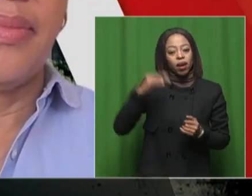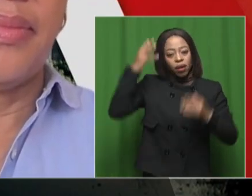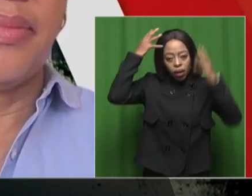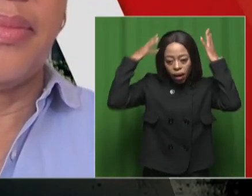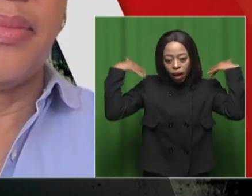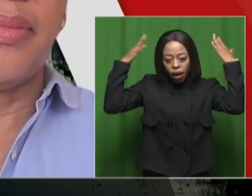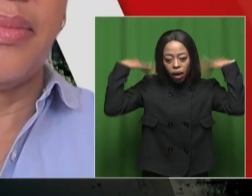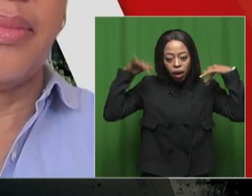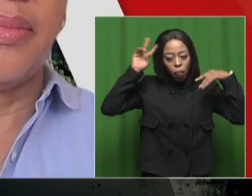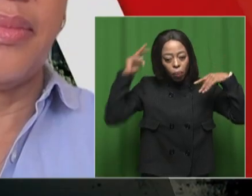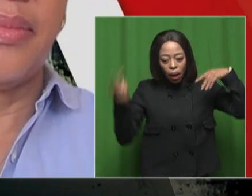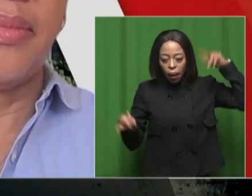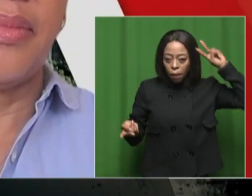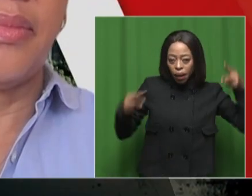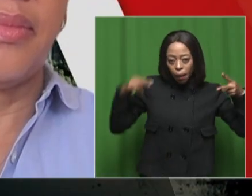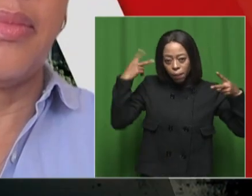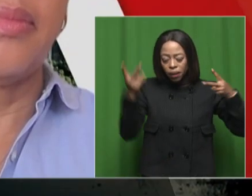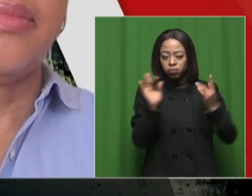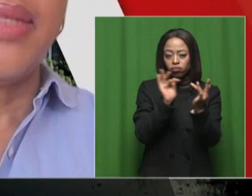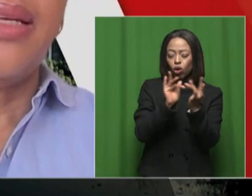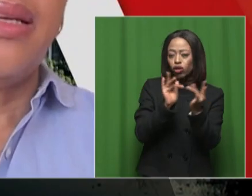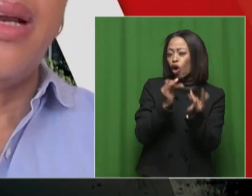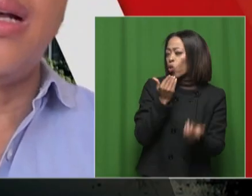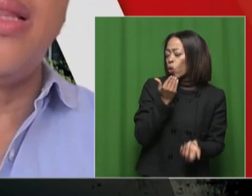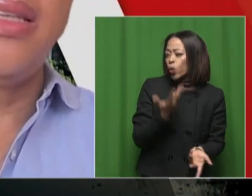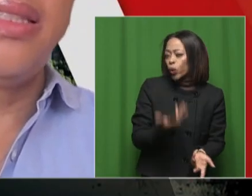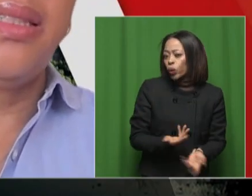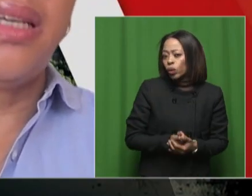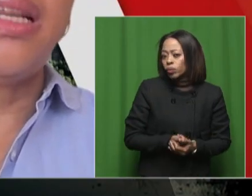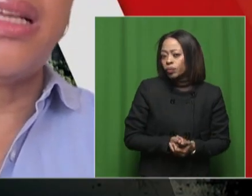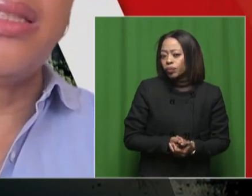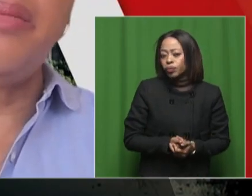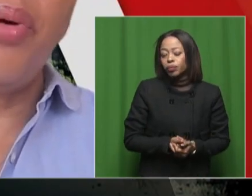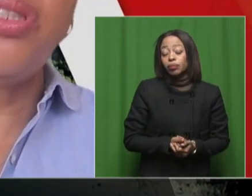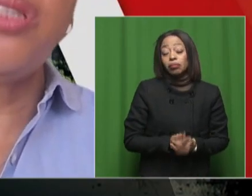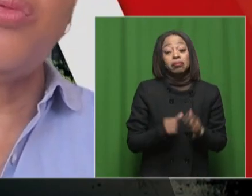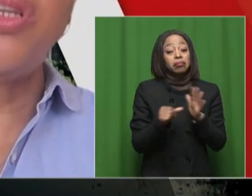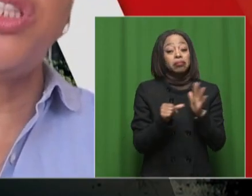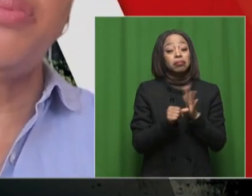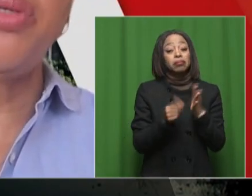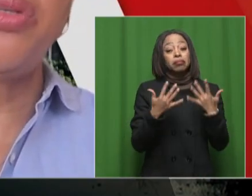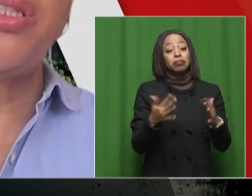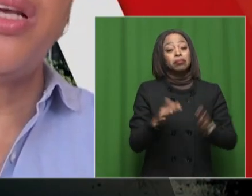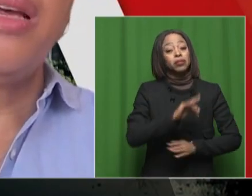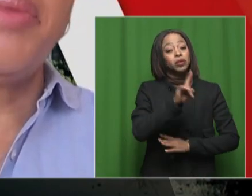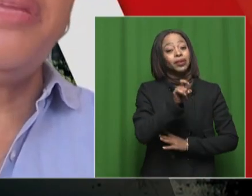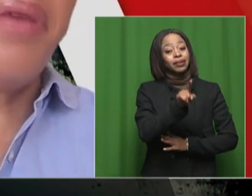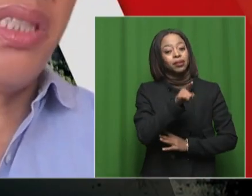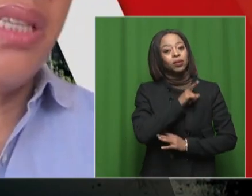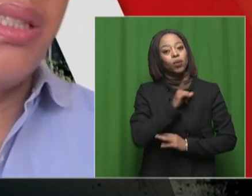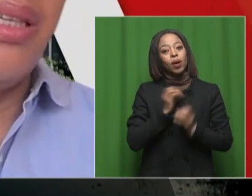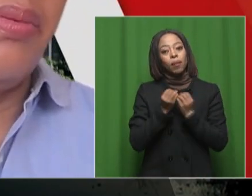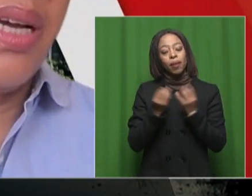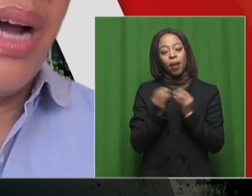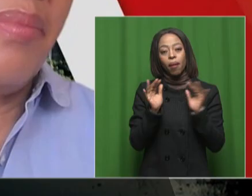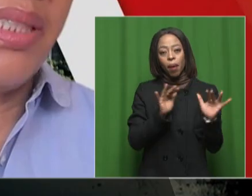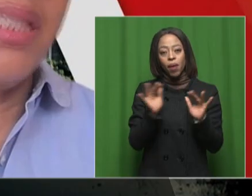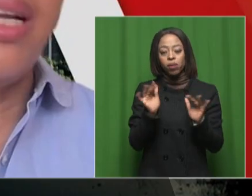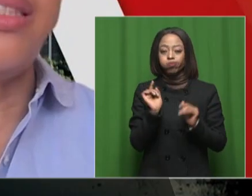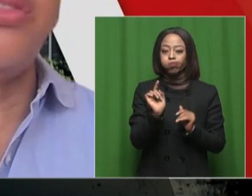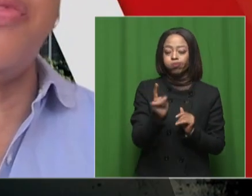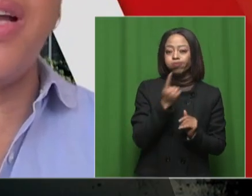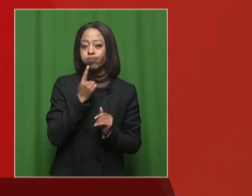out, who should you consult? Yeah, thanks, Sakina. That's an important question because many patients, they will come